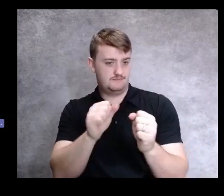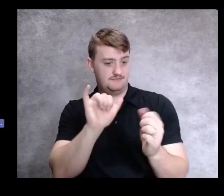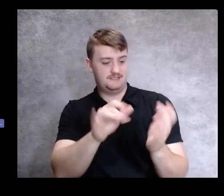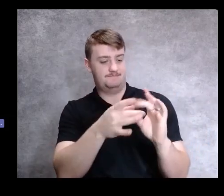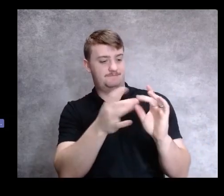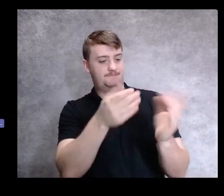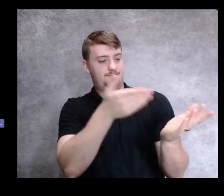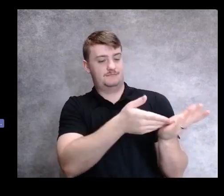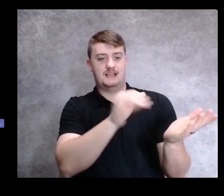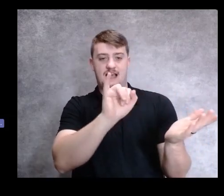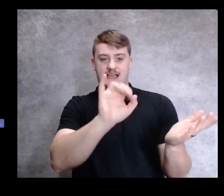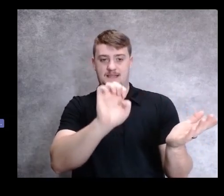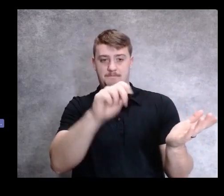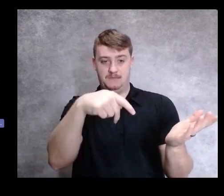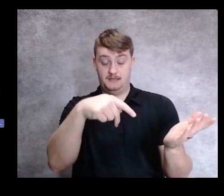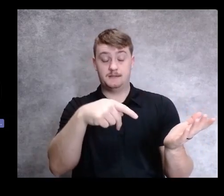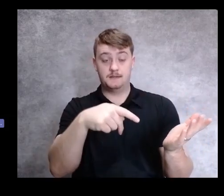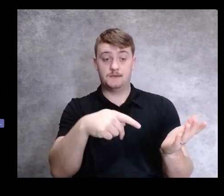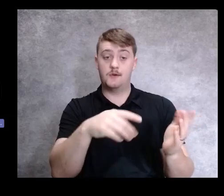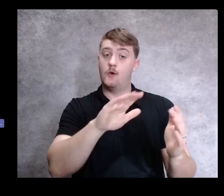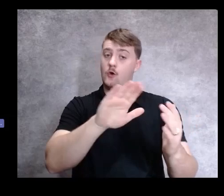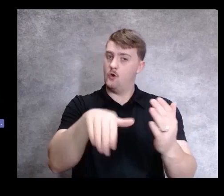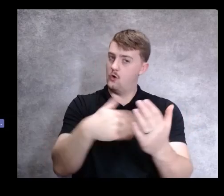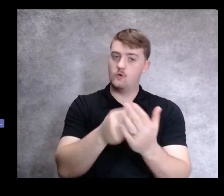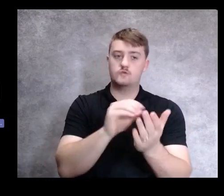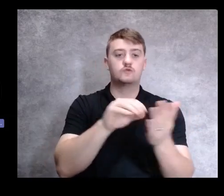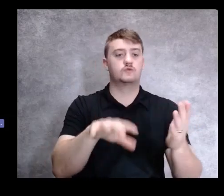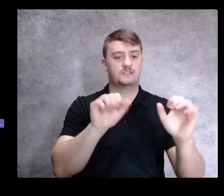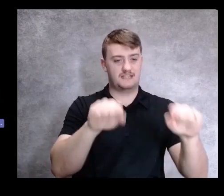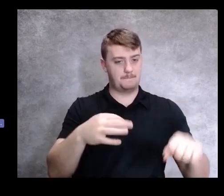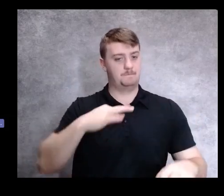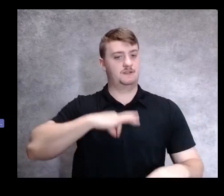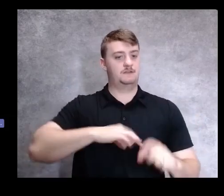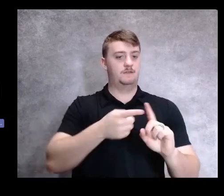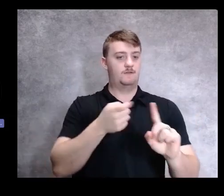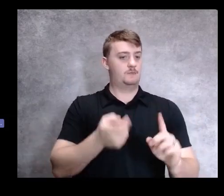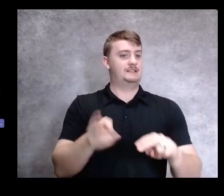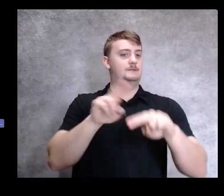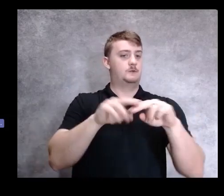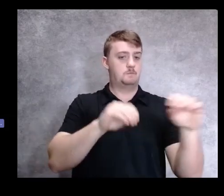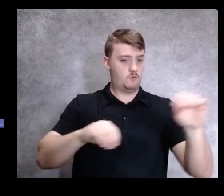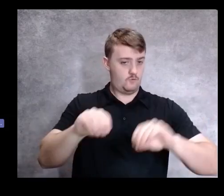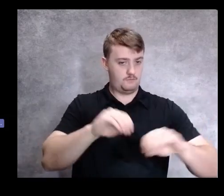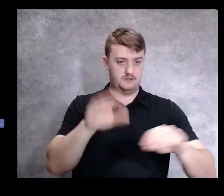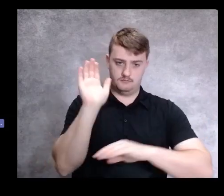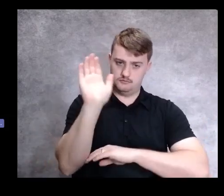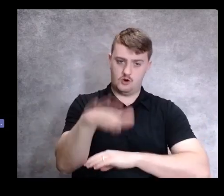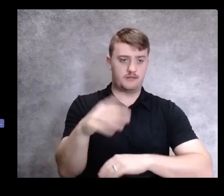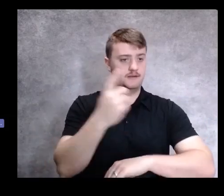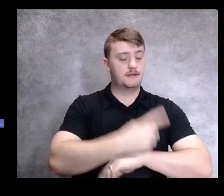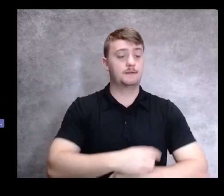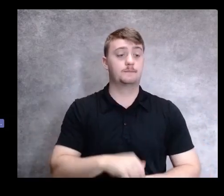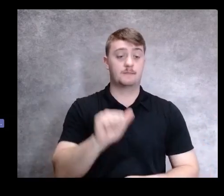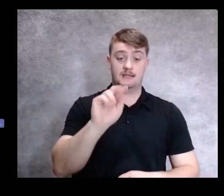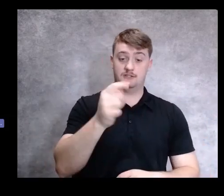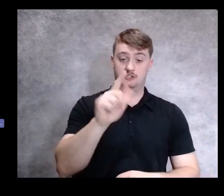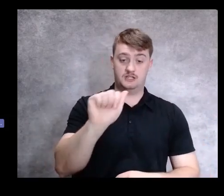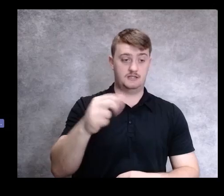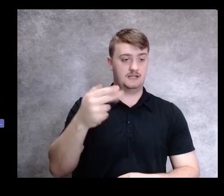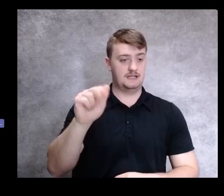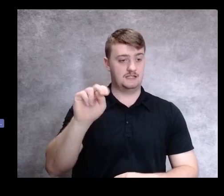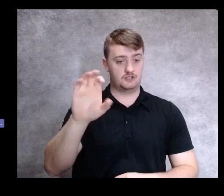education program or IEP, all students can benefit from increased movement throughout the day. Angela